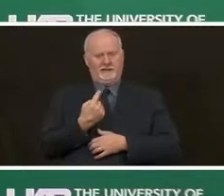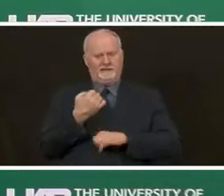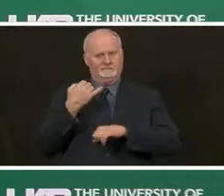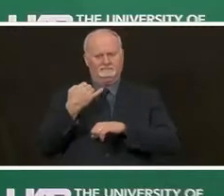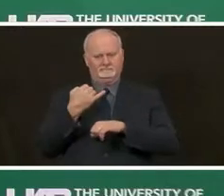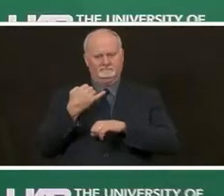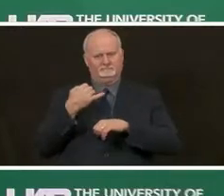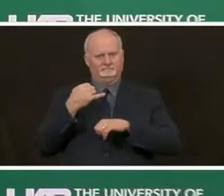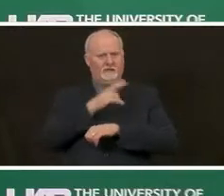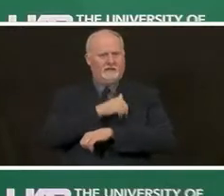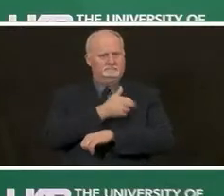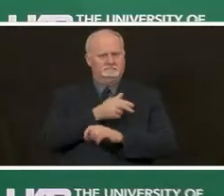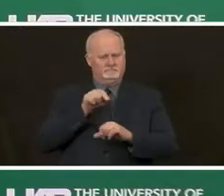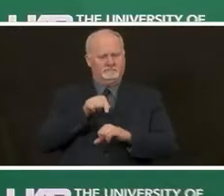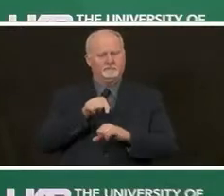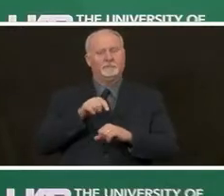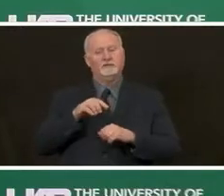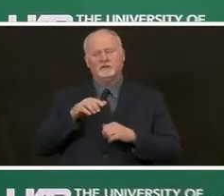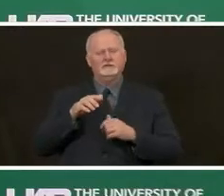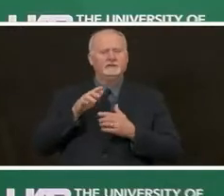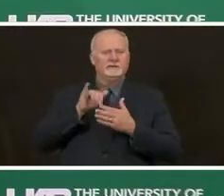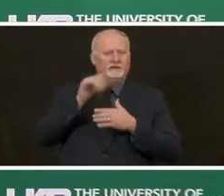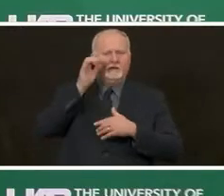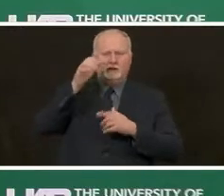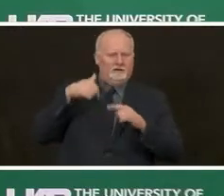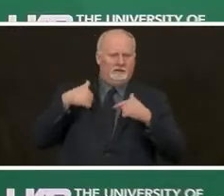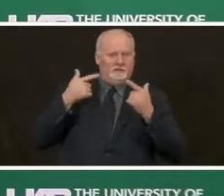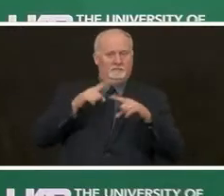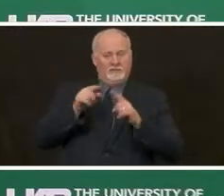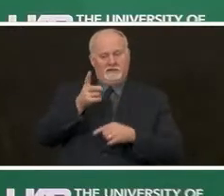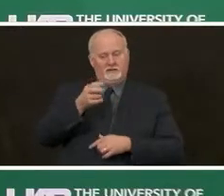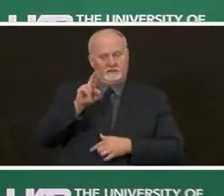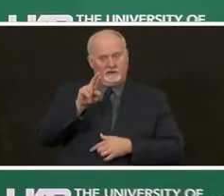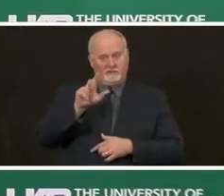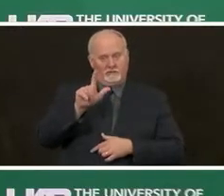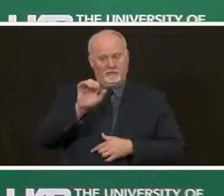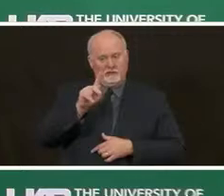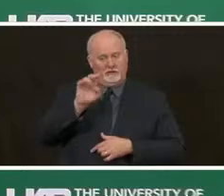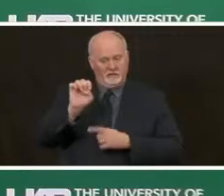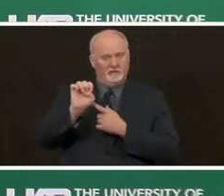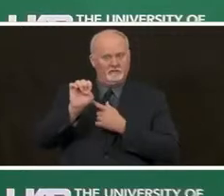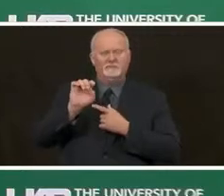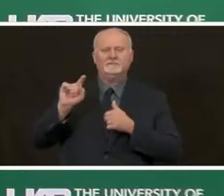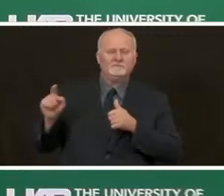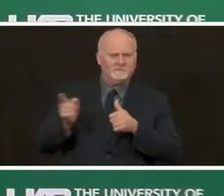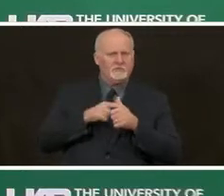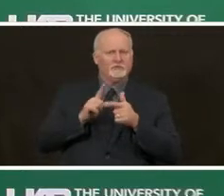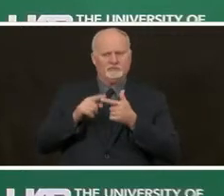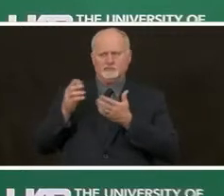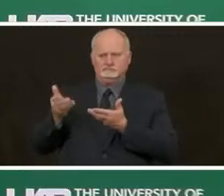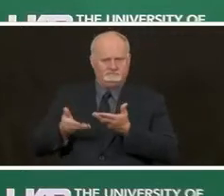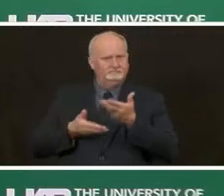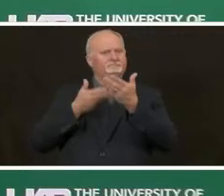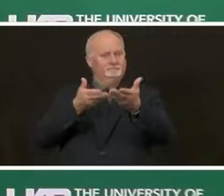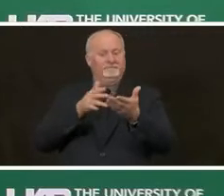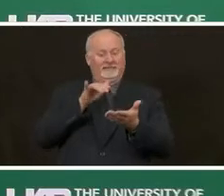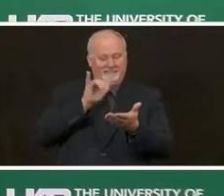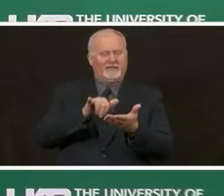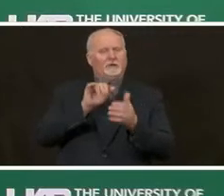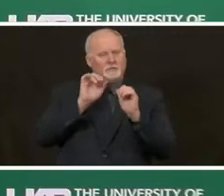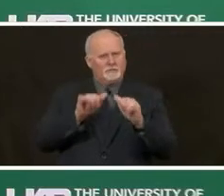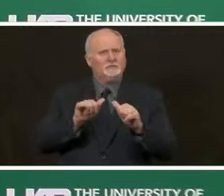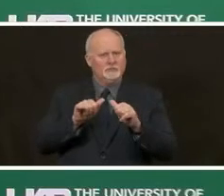concept of this has been around some time, but I have to say that Dr. Locke was one of the first to propose that this could really give